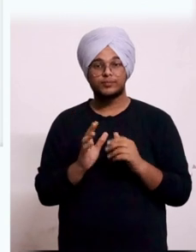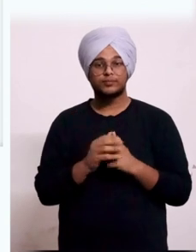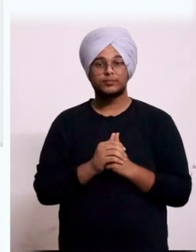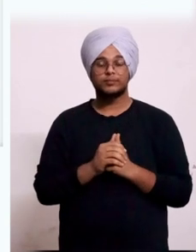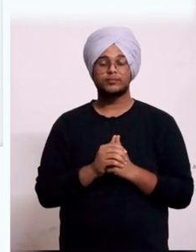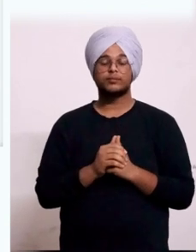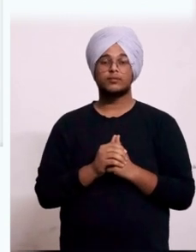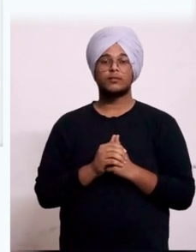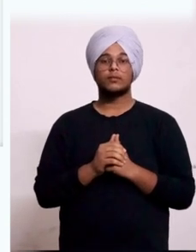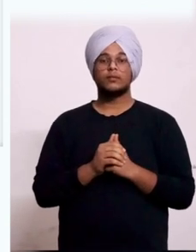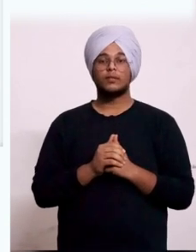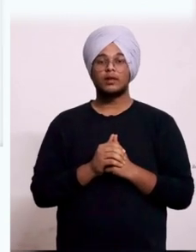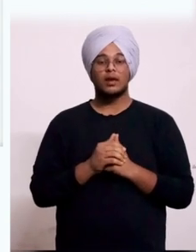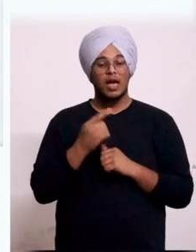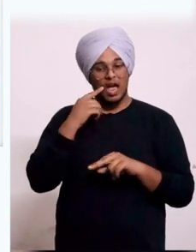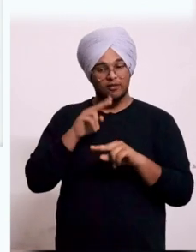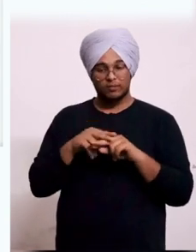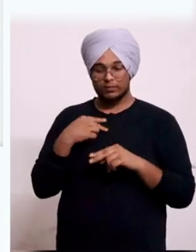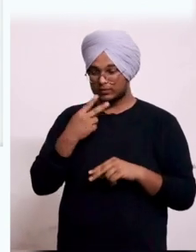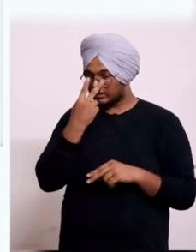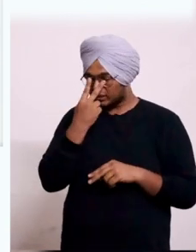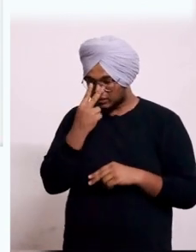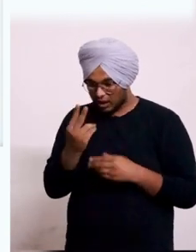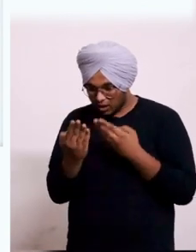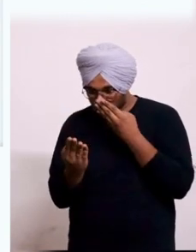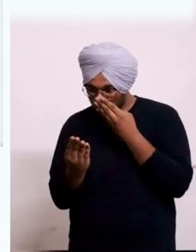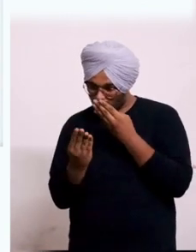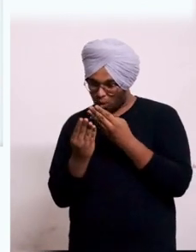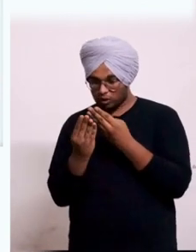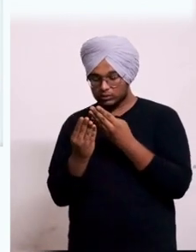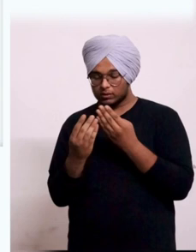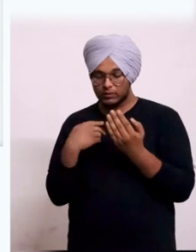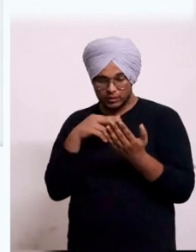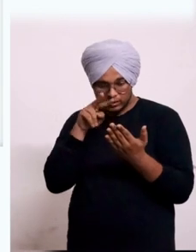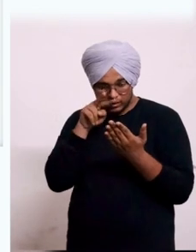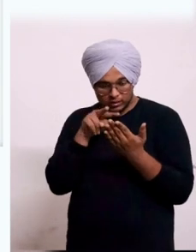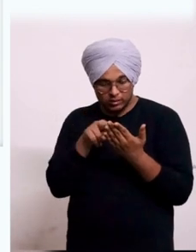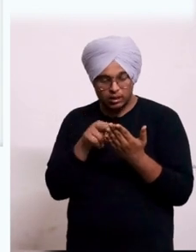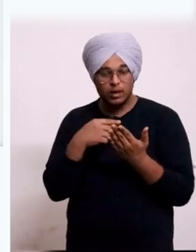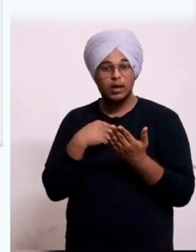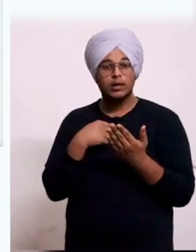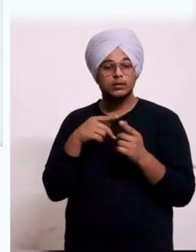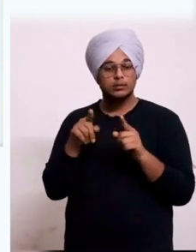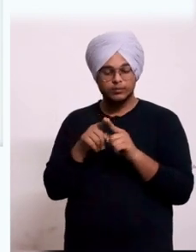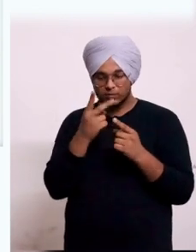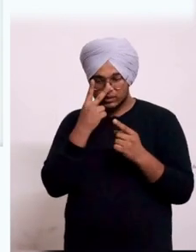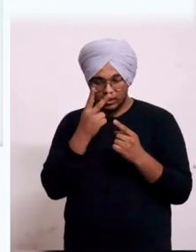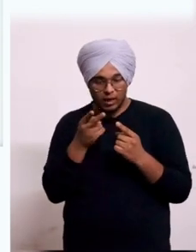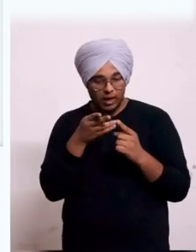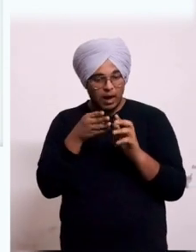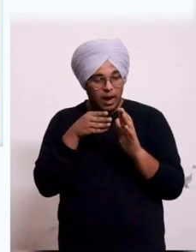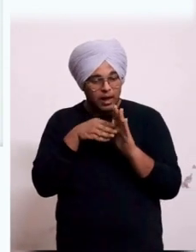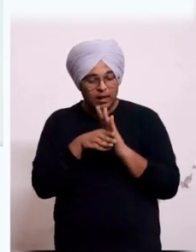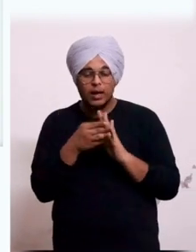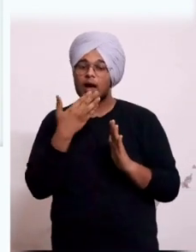be placed asymmetrically. If we look closer at the Cotsen fragment, we can notice that it